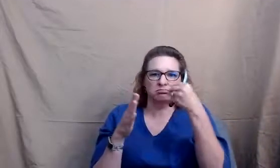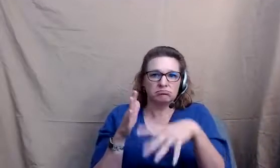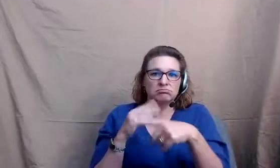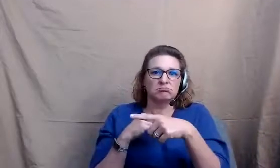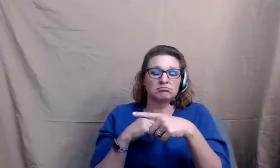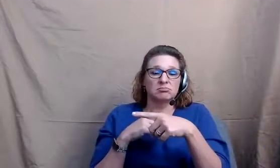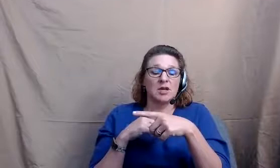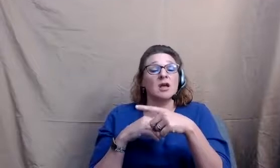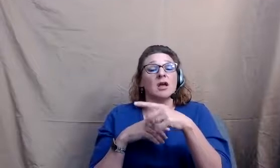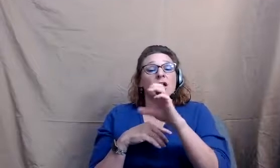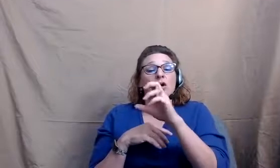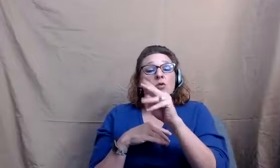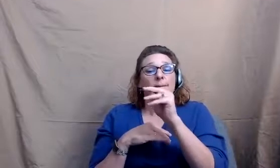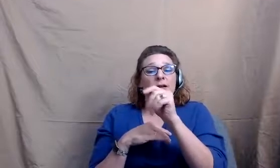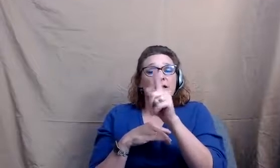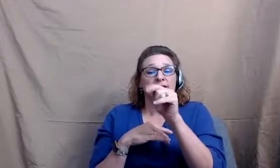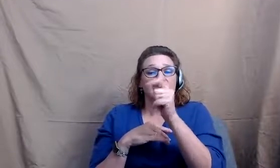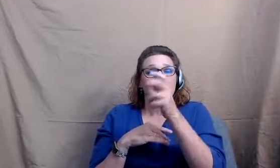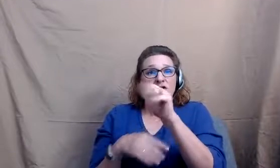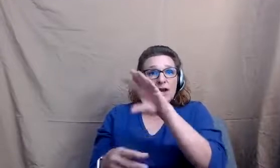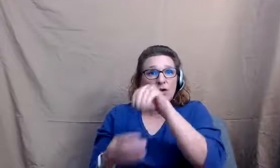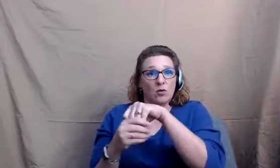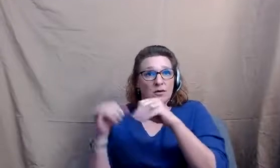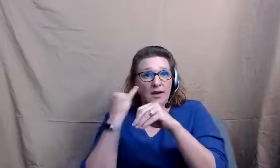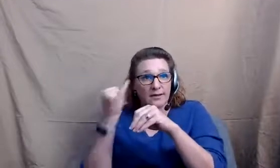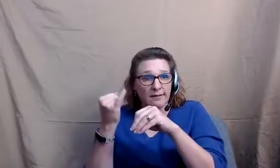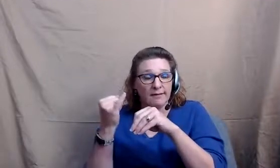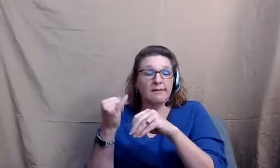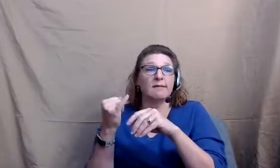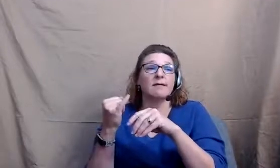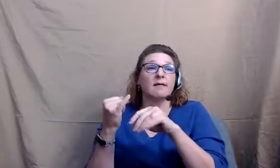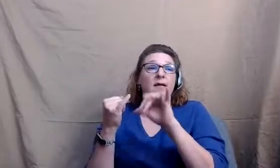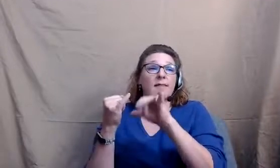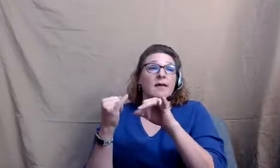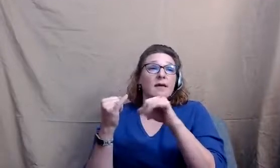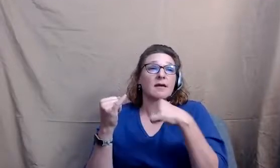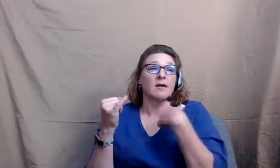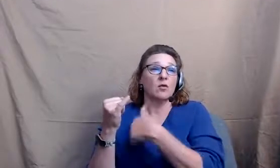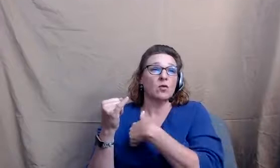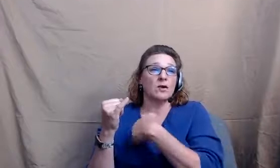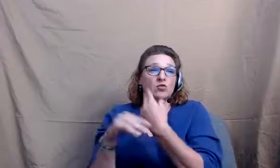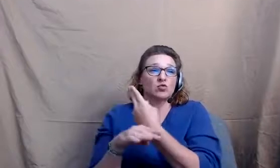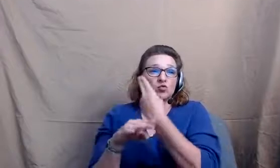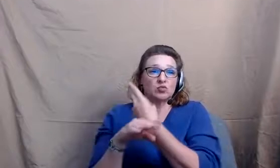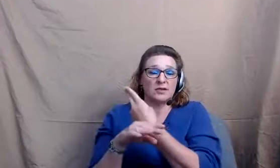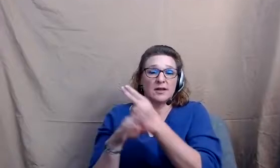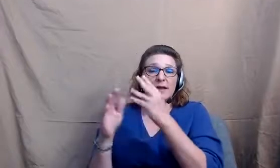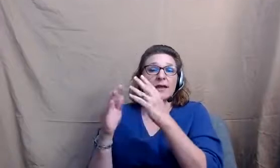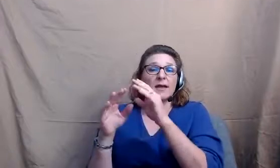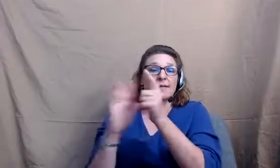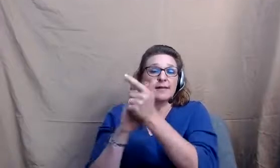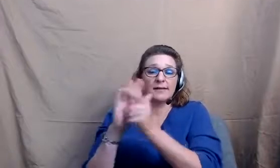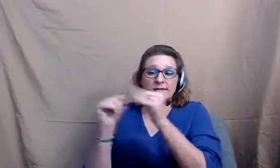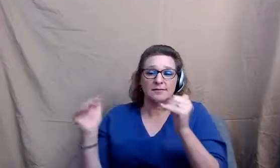of criminalization include the idea of getting through crime, that we're using the criminal legal system to solve complex